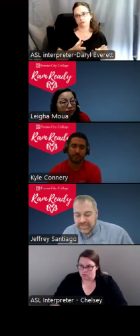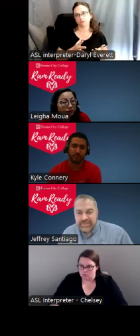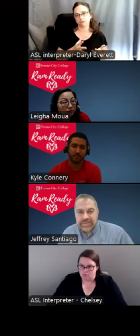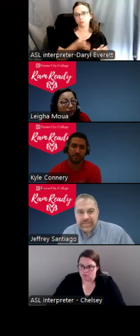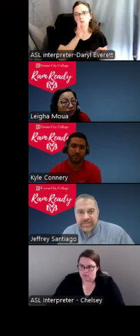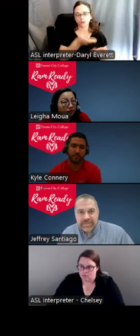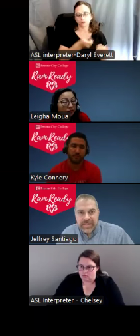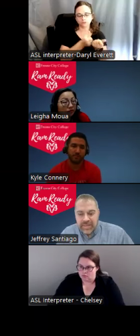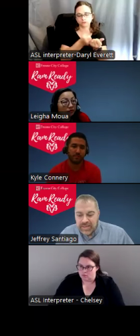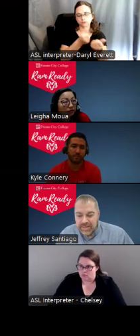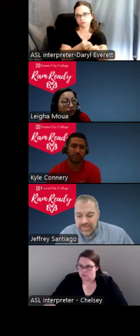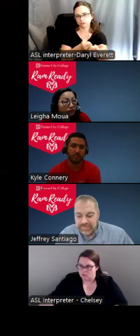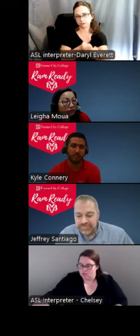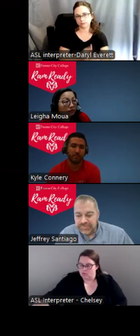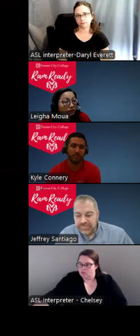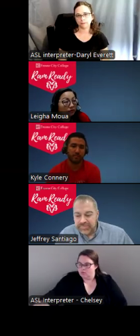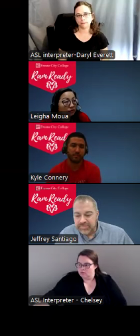Next section, next.